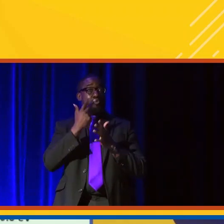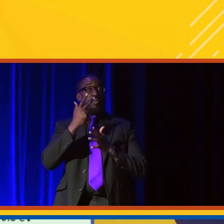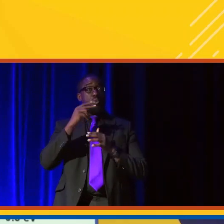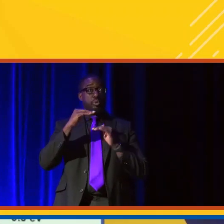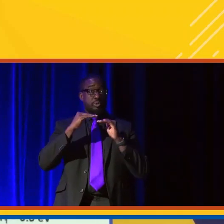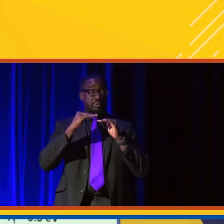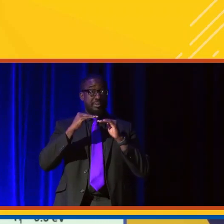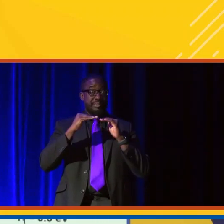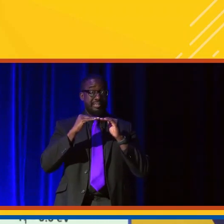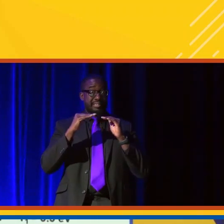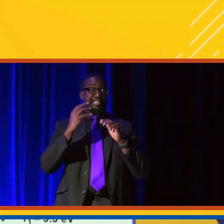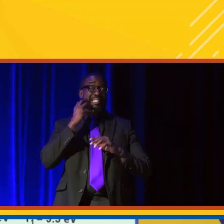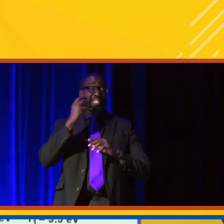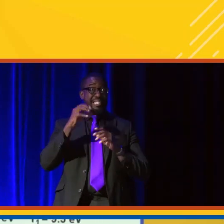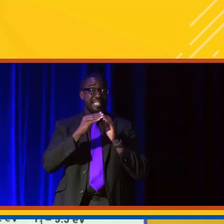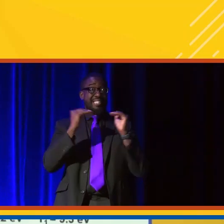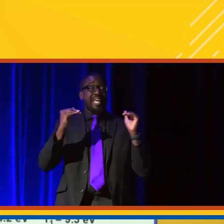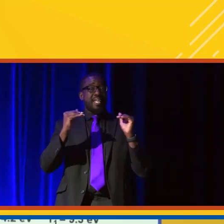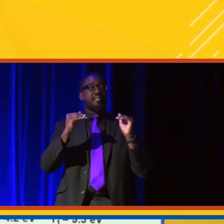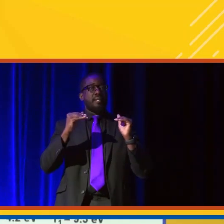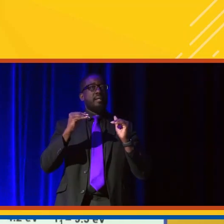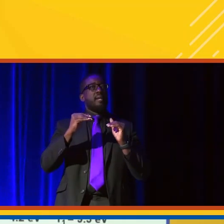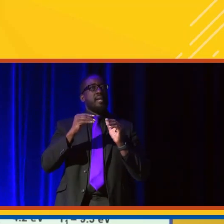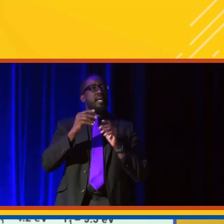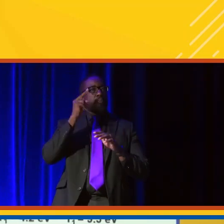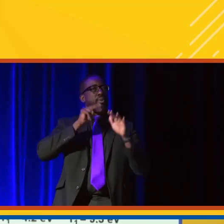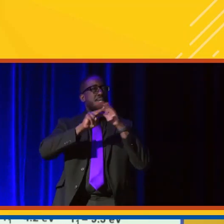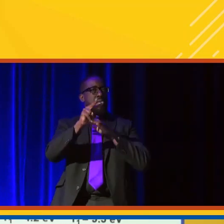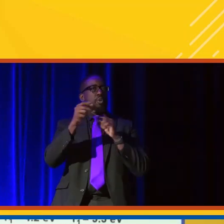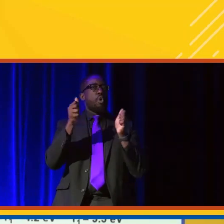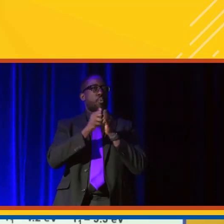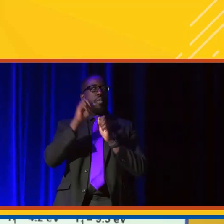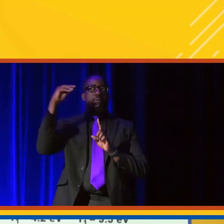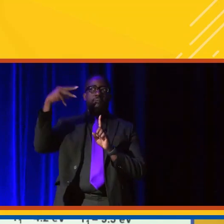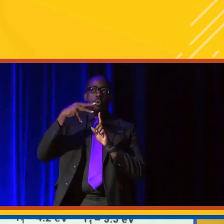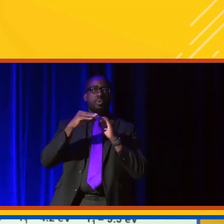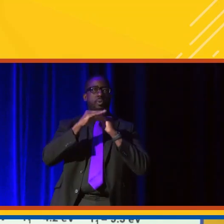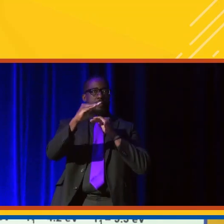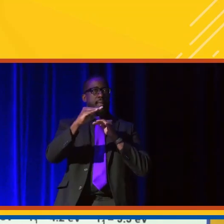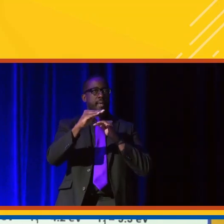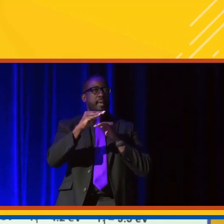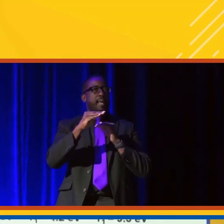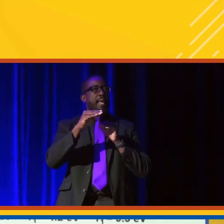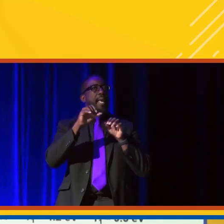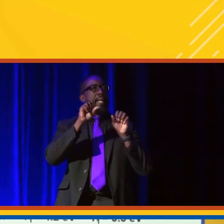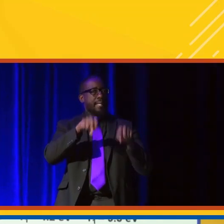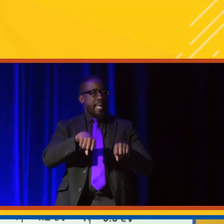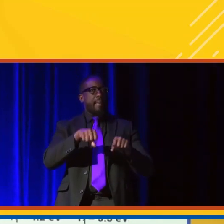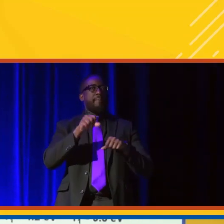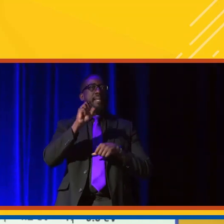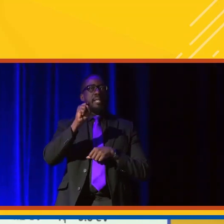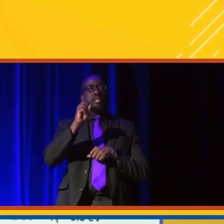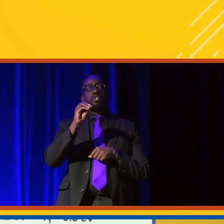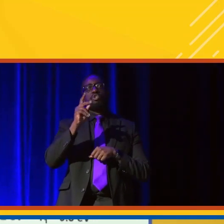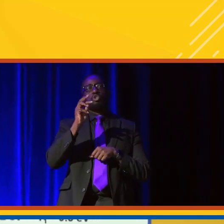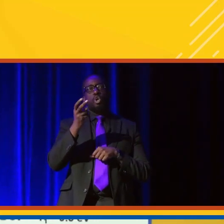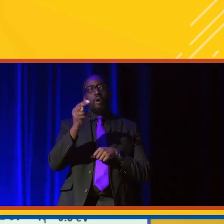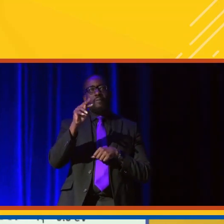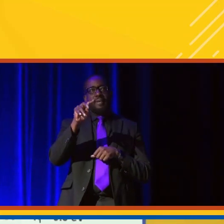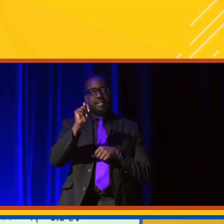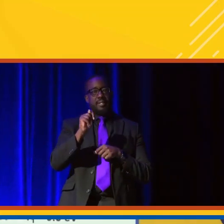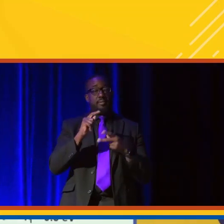photostability, and it ends up being related to solvent. Fine. The more fundamentally important thing here is that